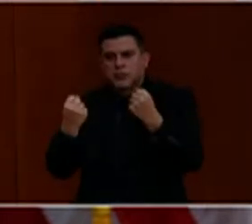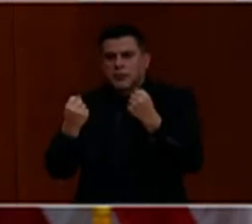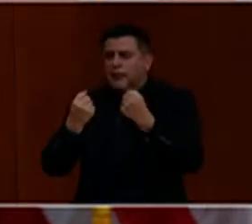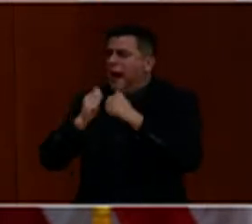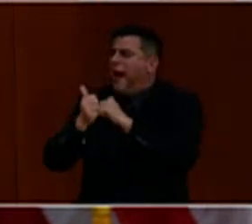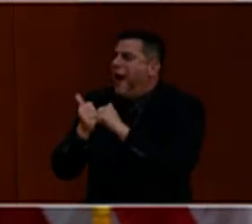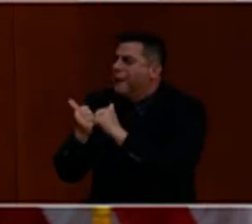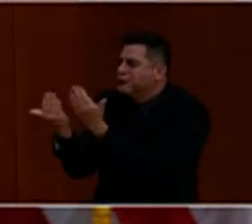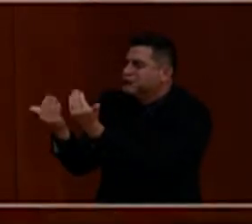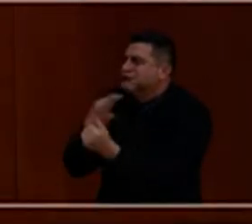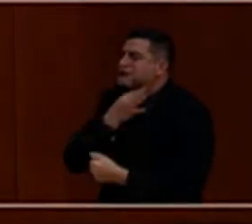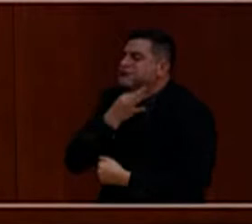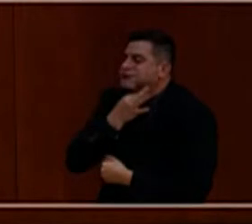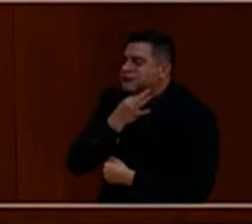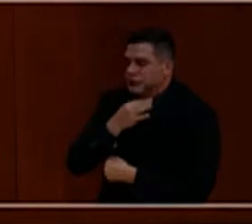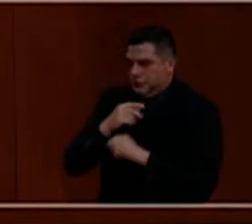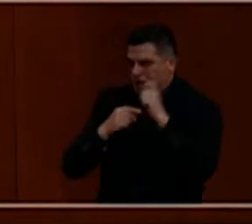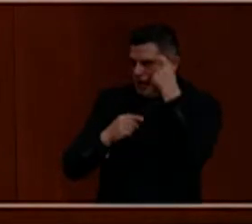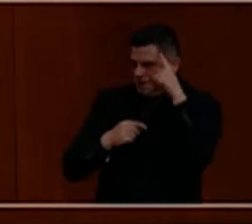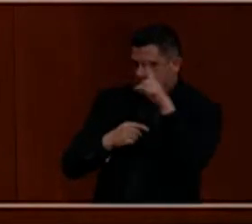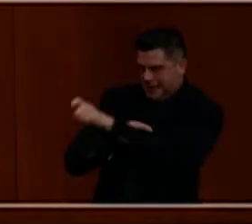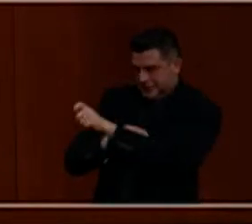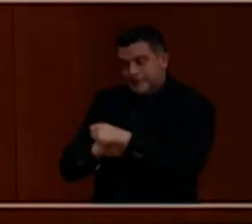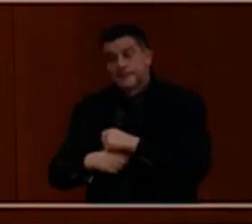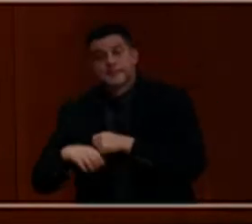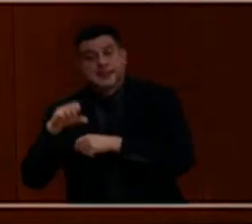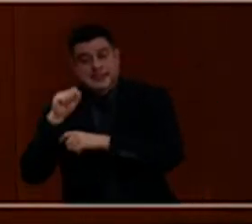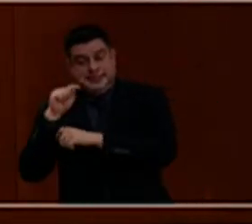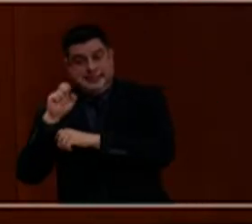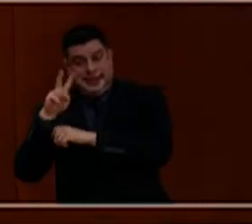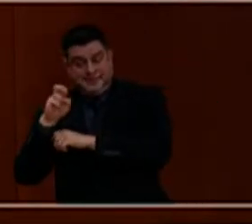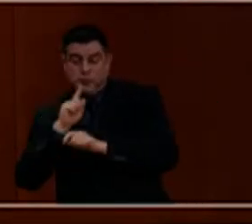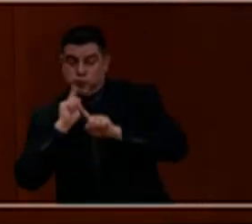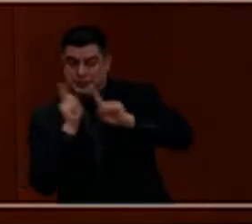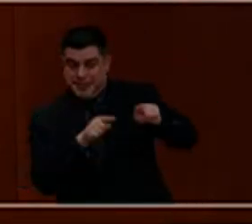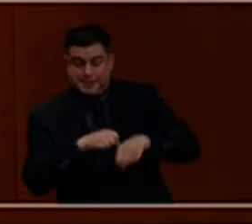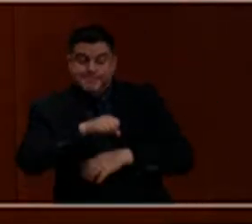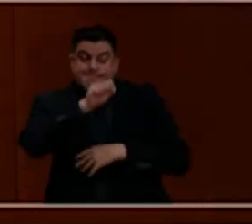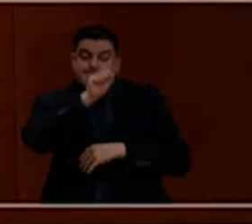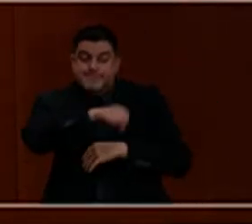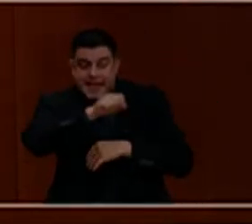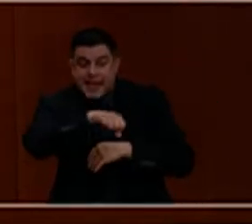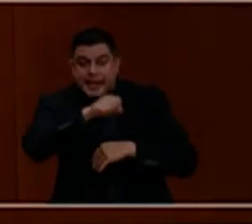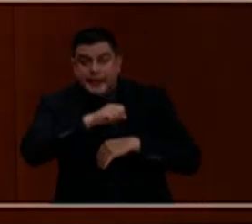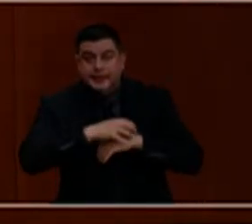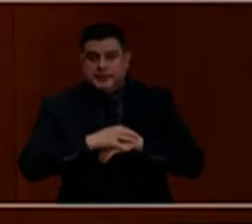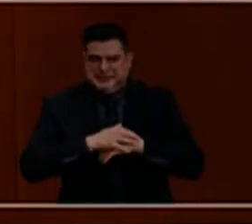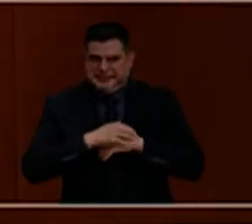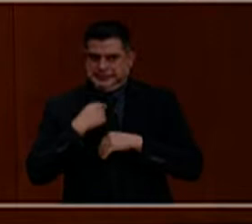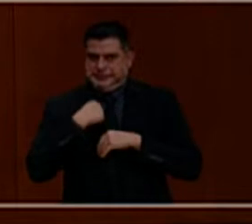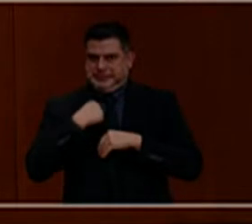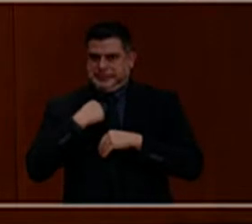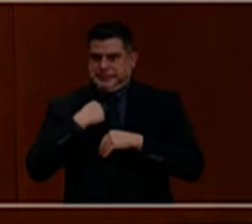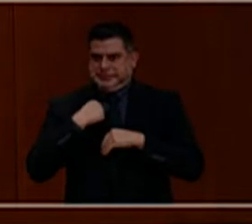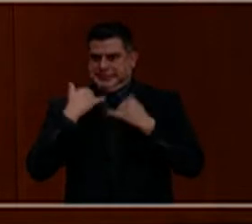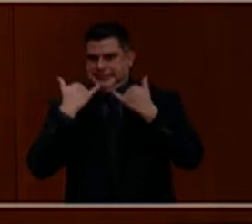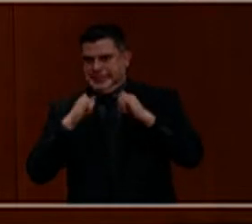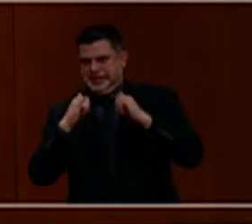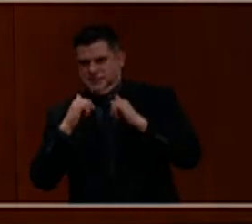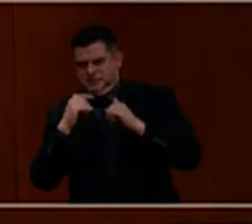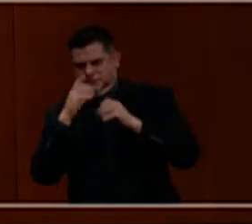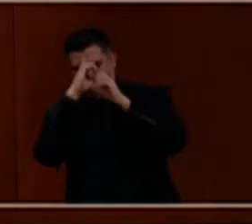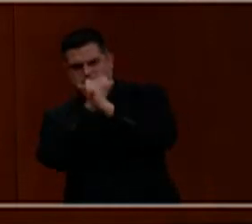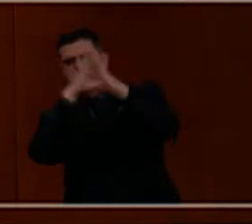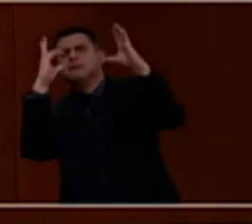so again, it was so new that, you know, we didn't know really what to expect, but to find out how